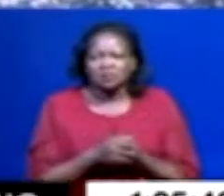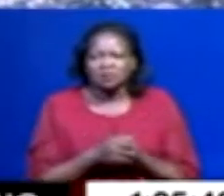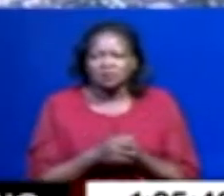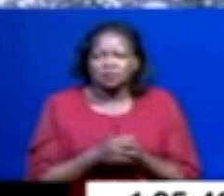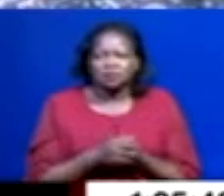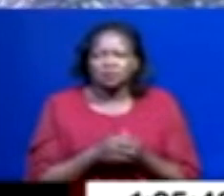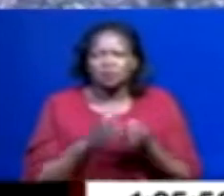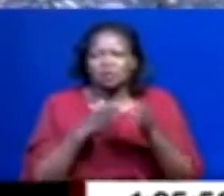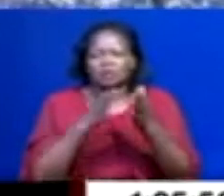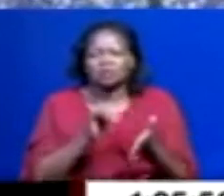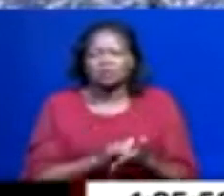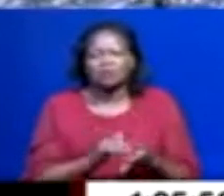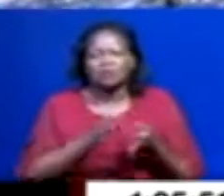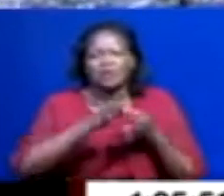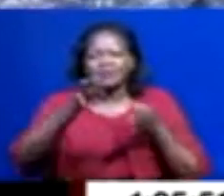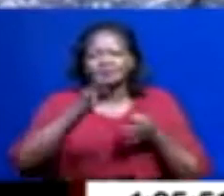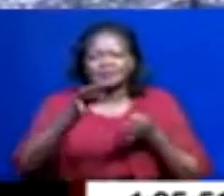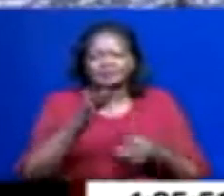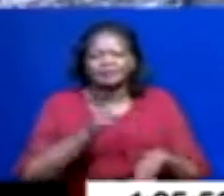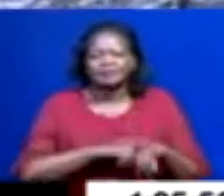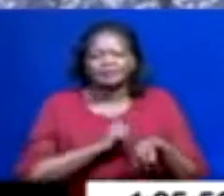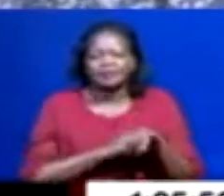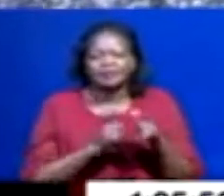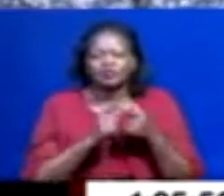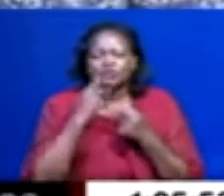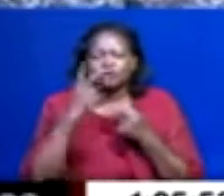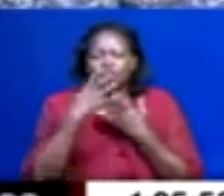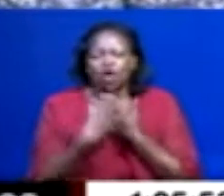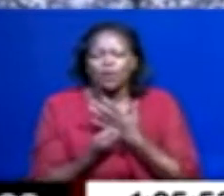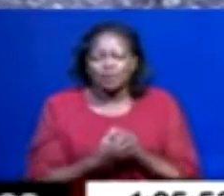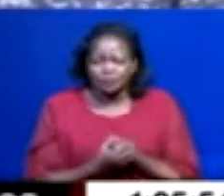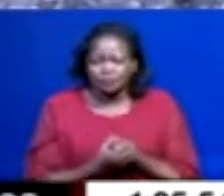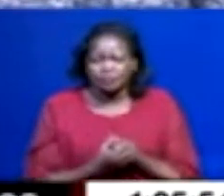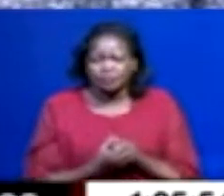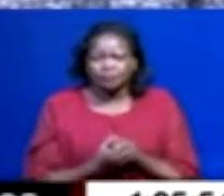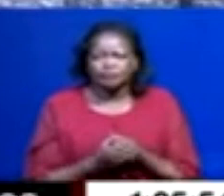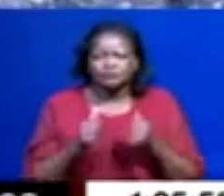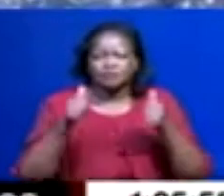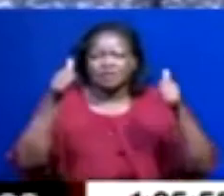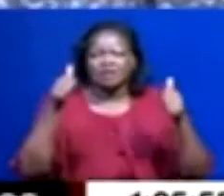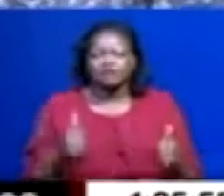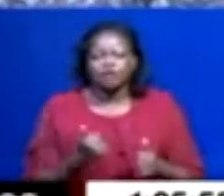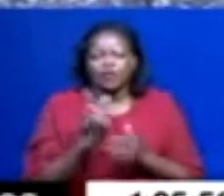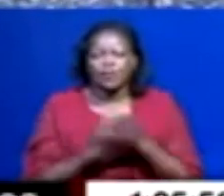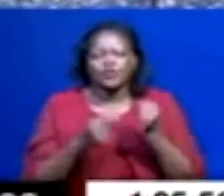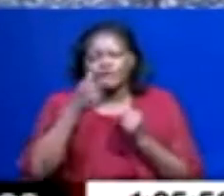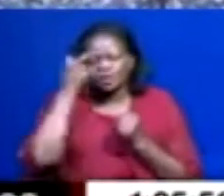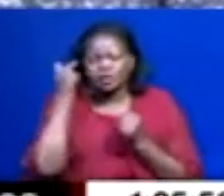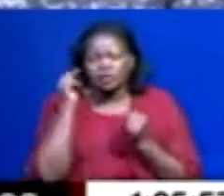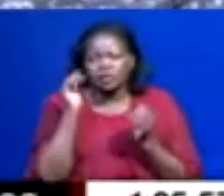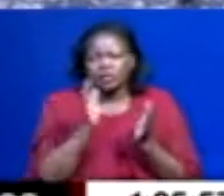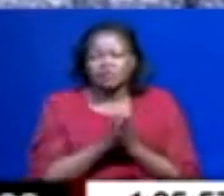had extended the timeline. You'll find copies of the adverts, both the original,